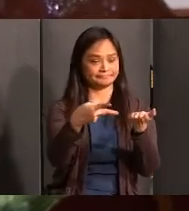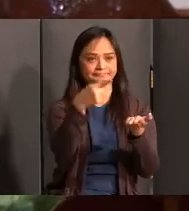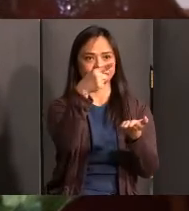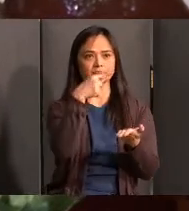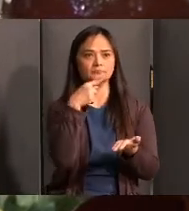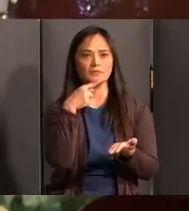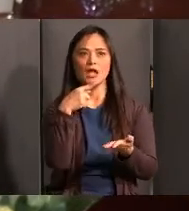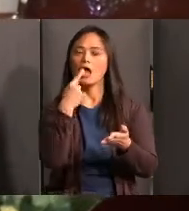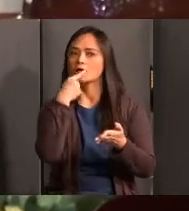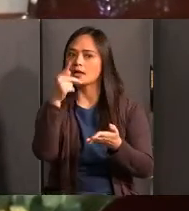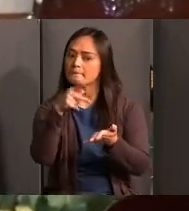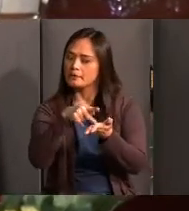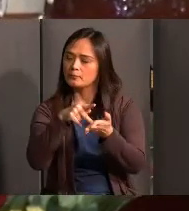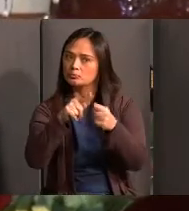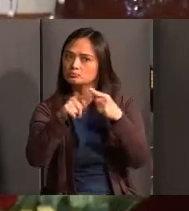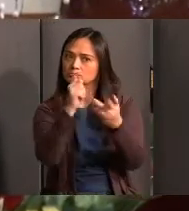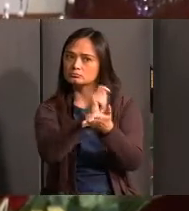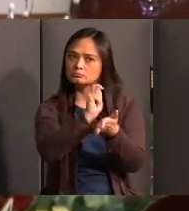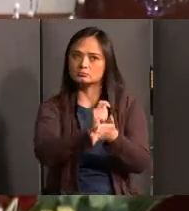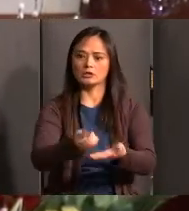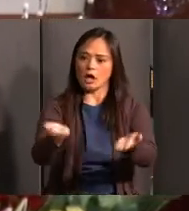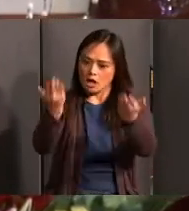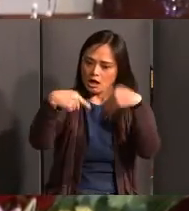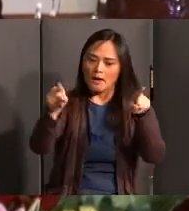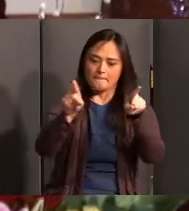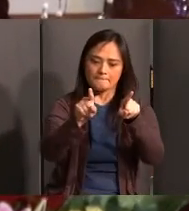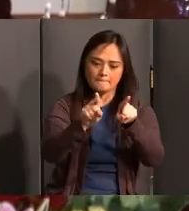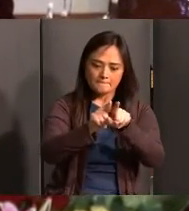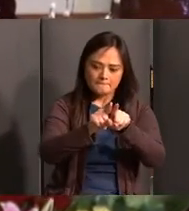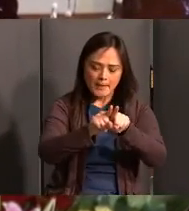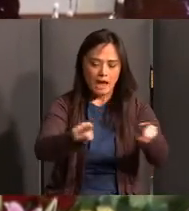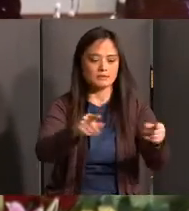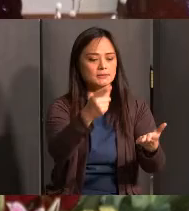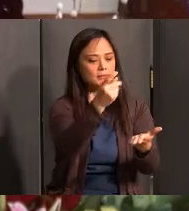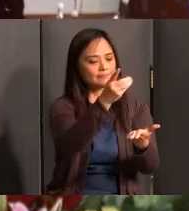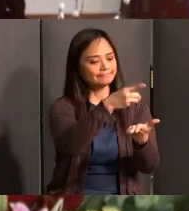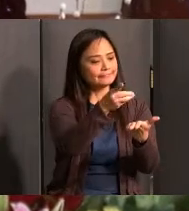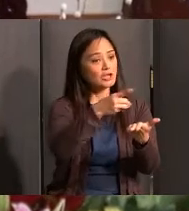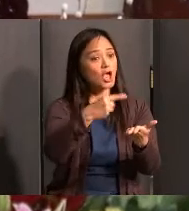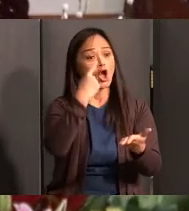Titus, comes as a description of what we are.